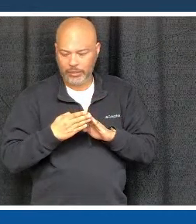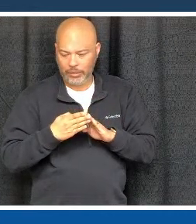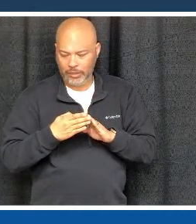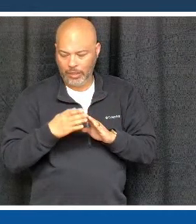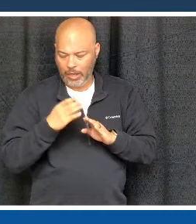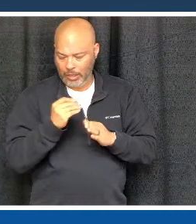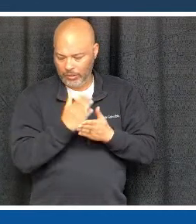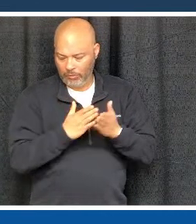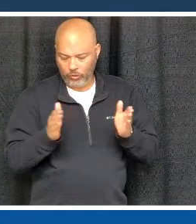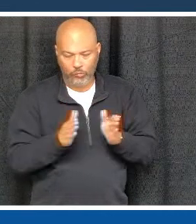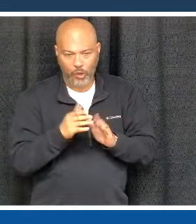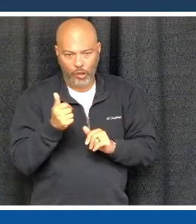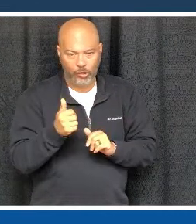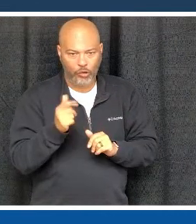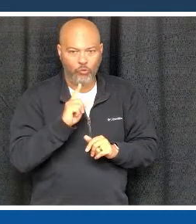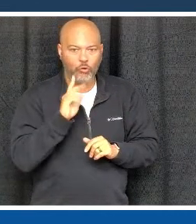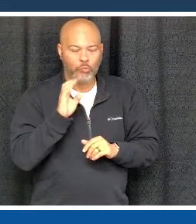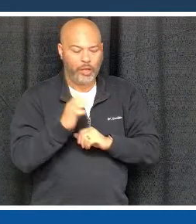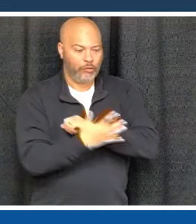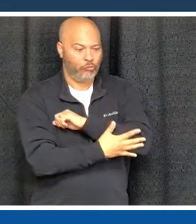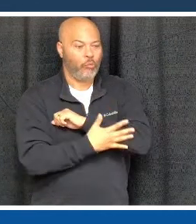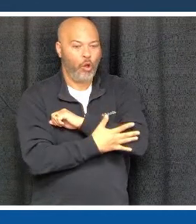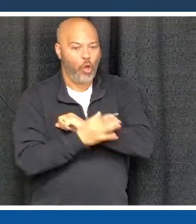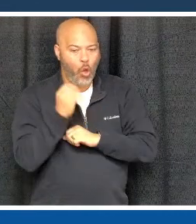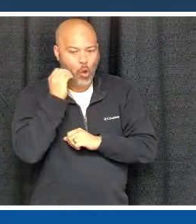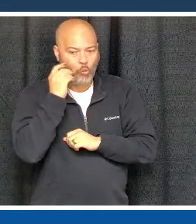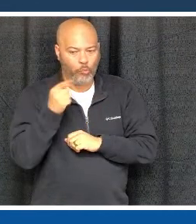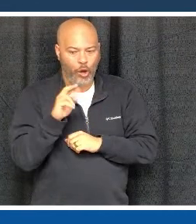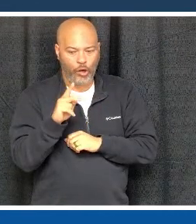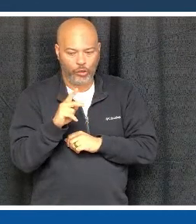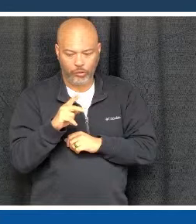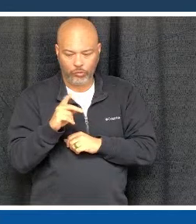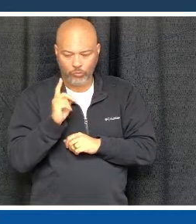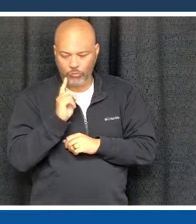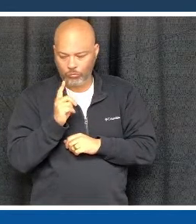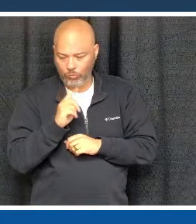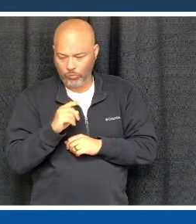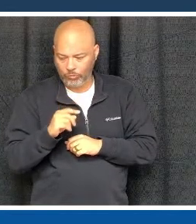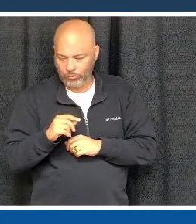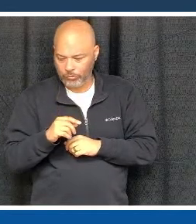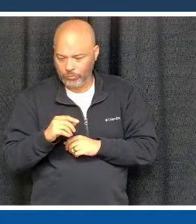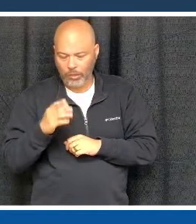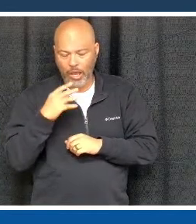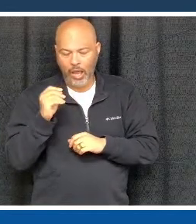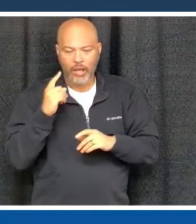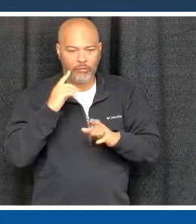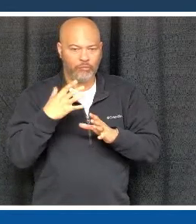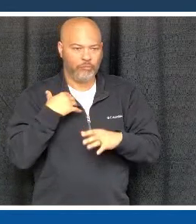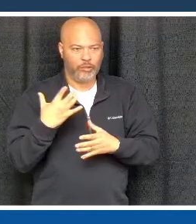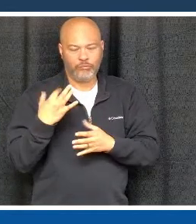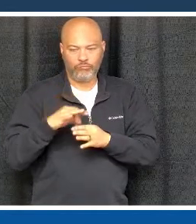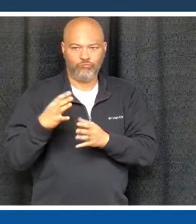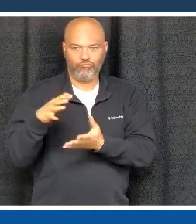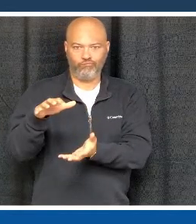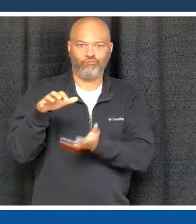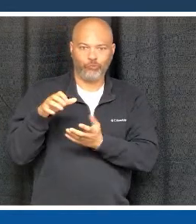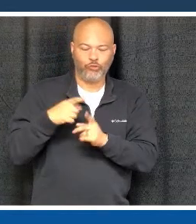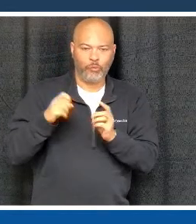these smaller, what would have been rural mobile home parks, were kind of inherited by the city when they annexed it back then.